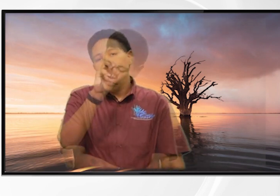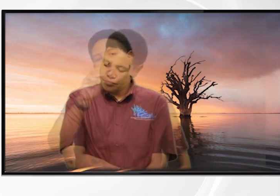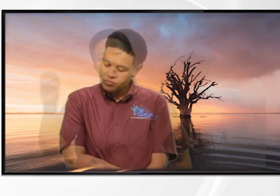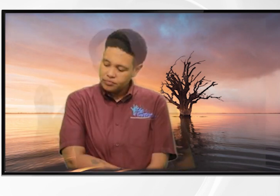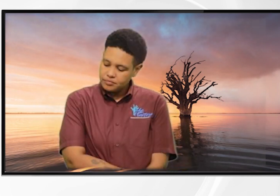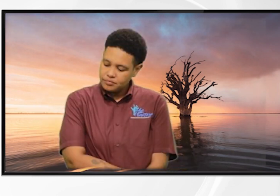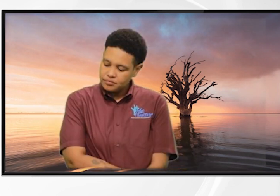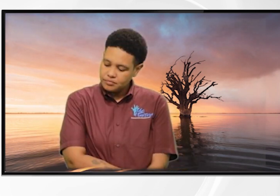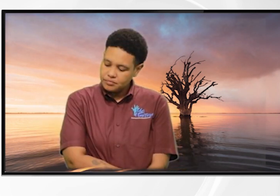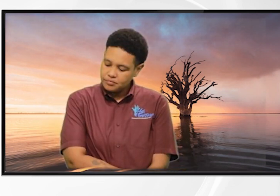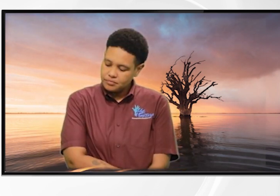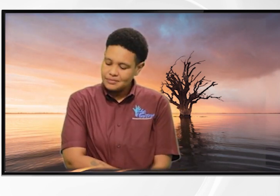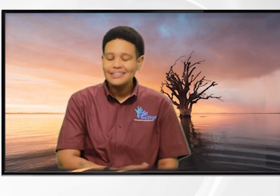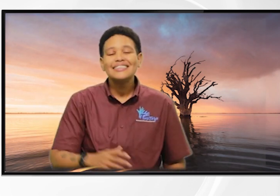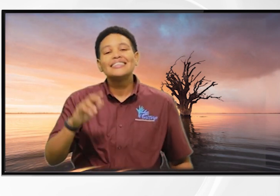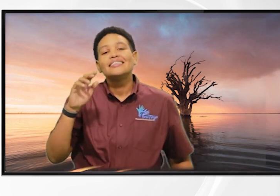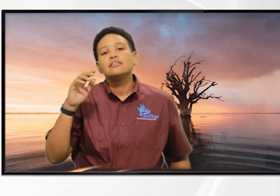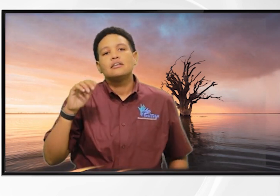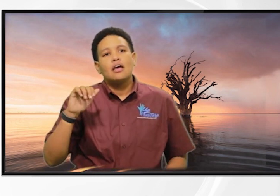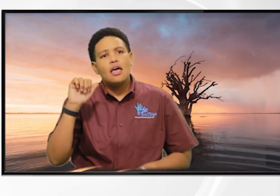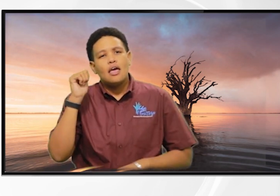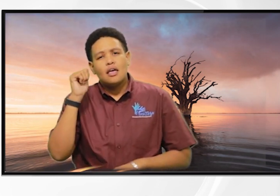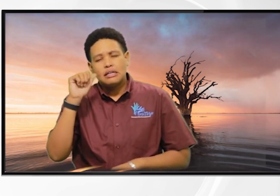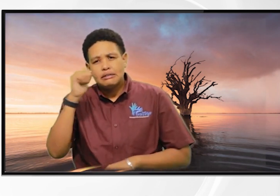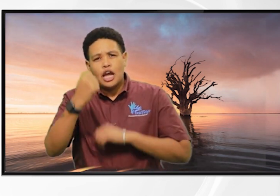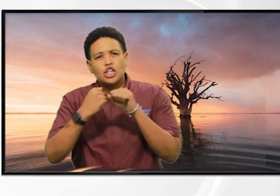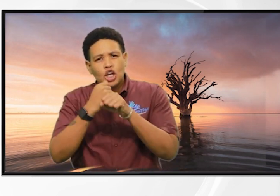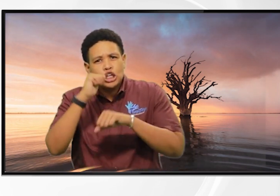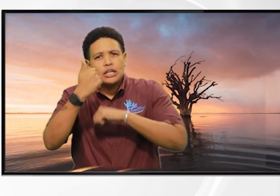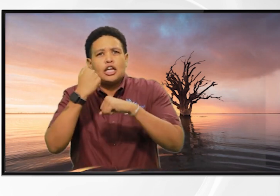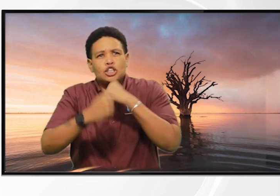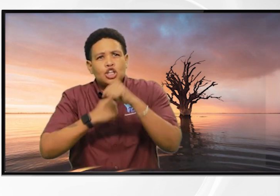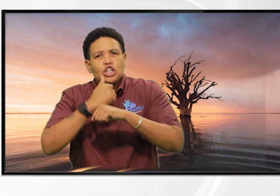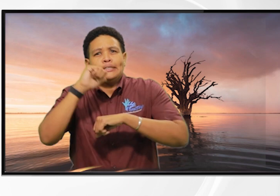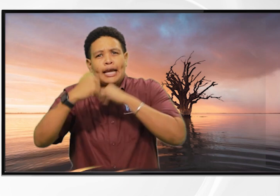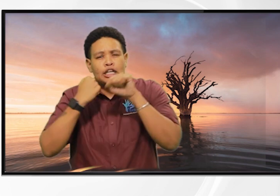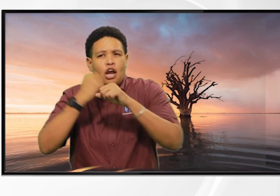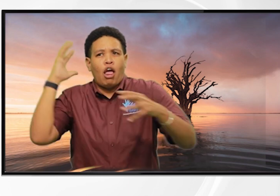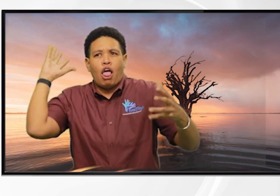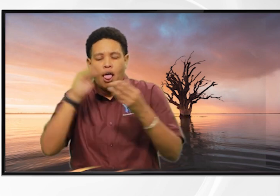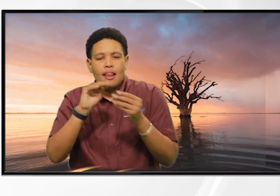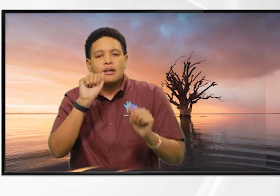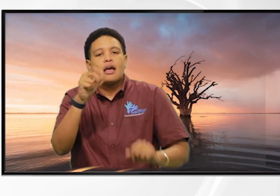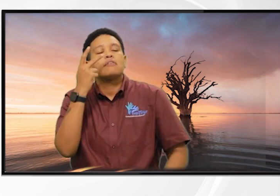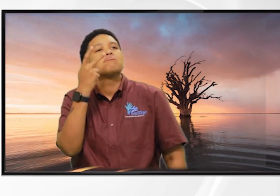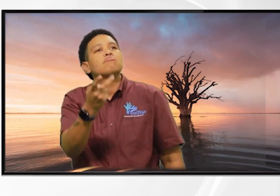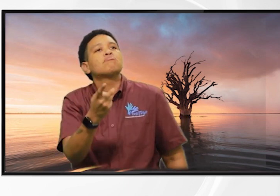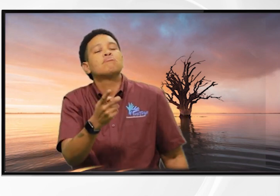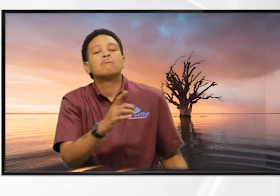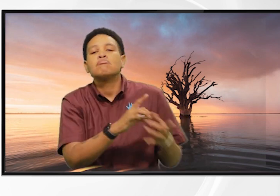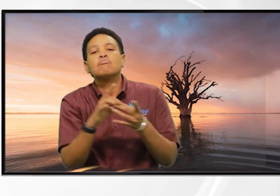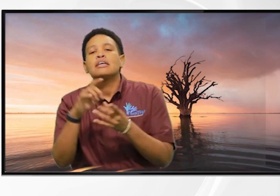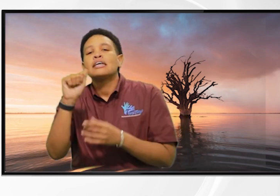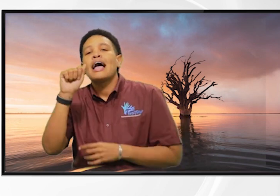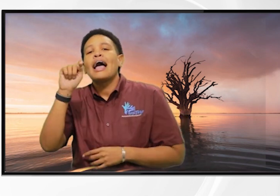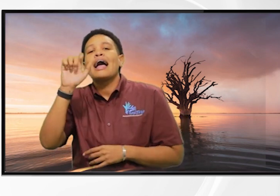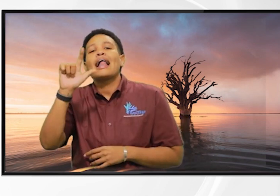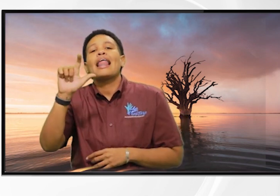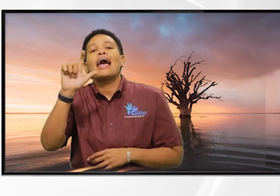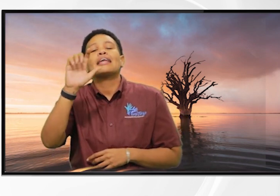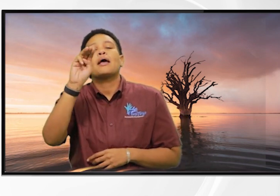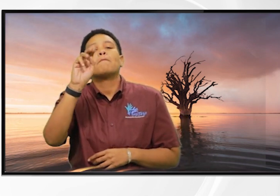2000s. Decadal variability can be linked in part to swings in the phase of the Atlantic